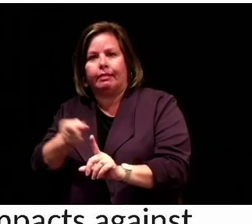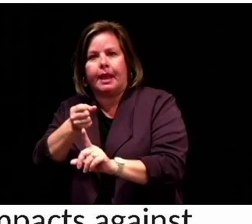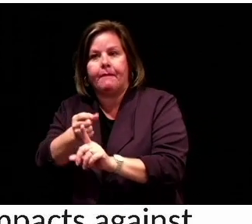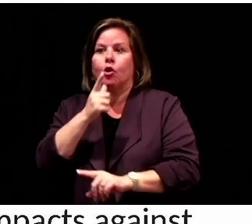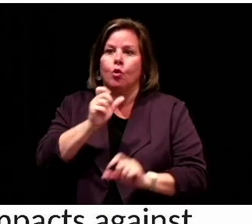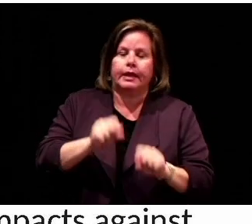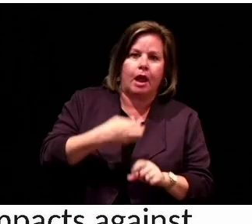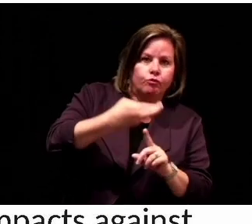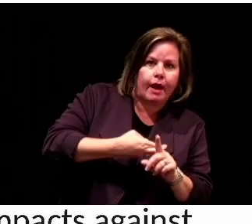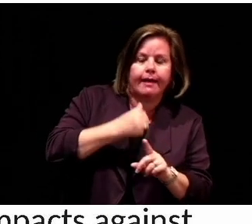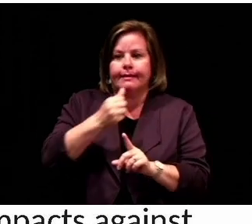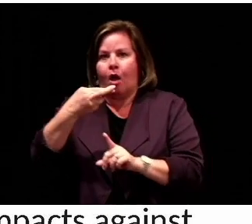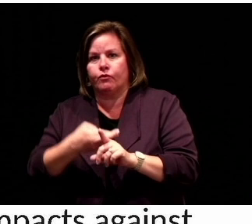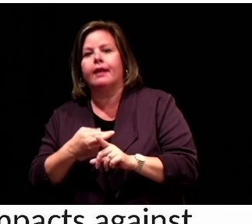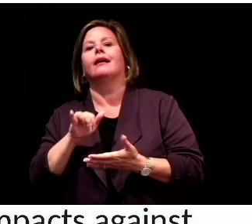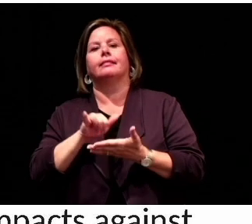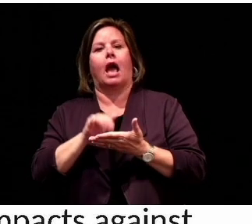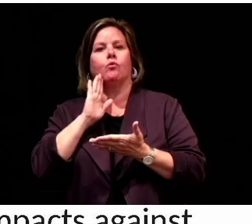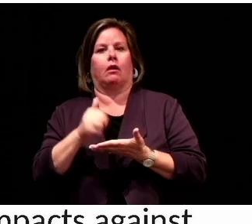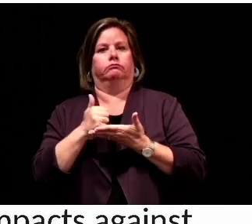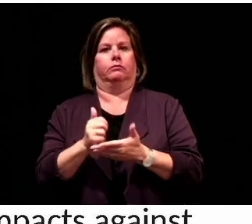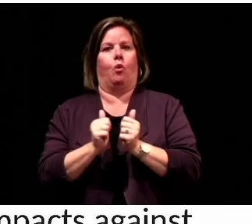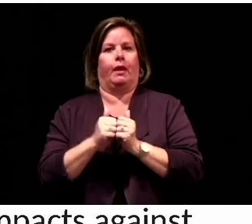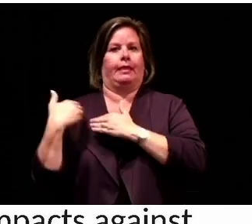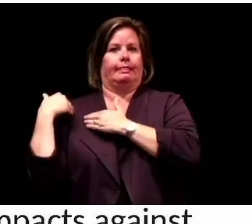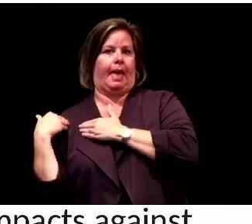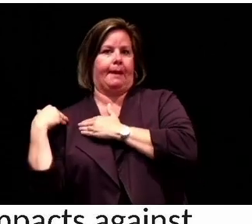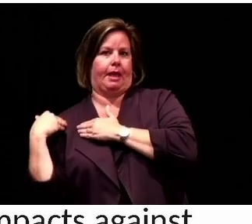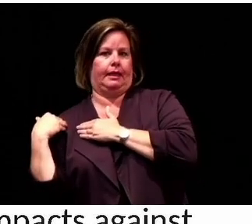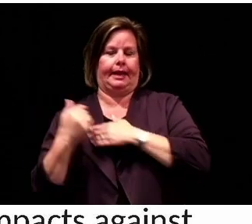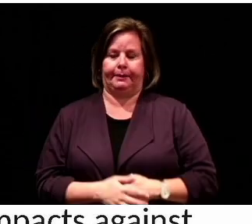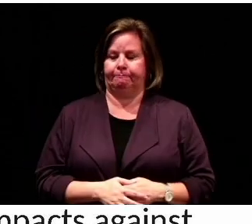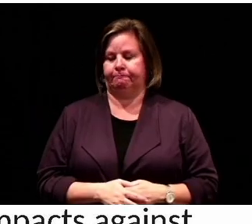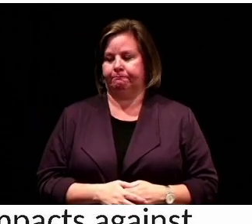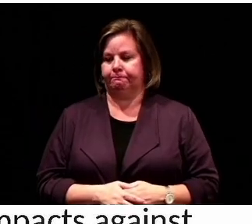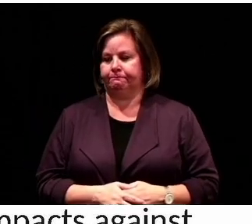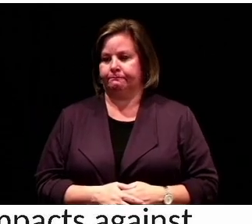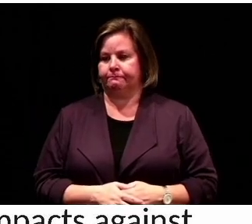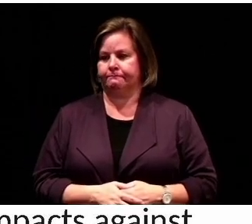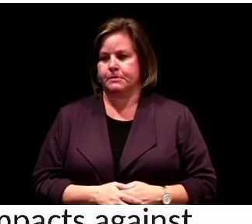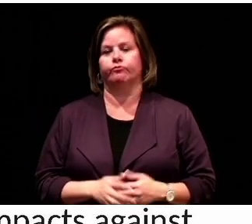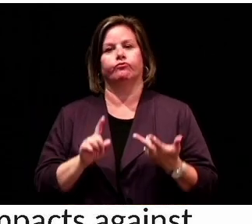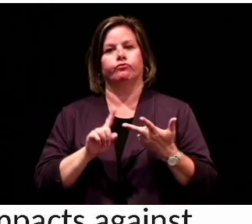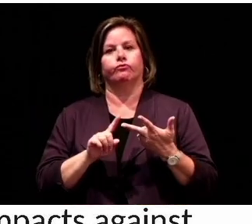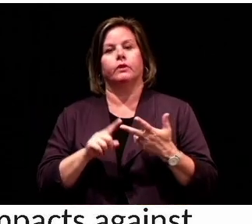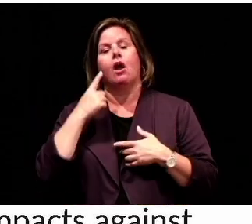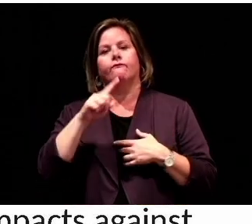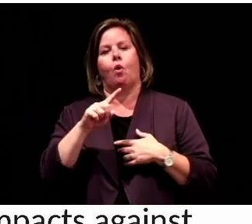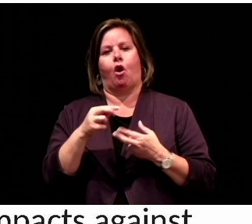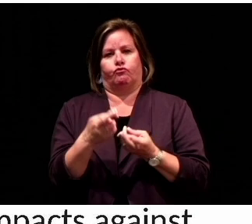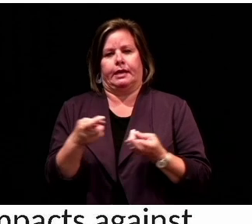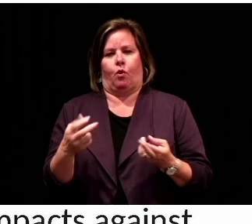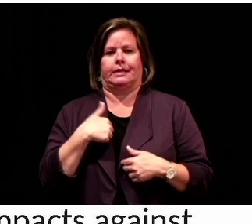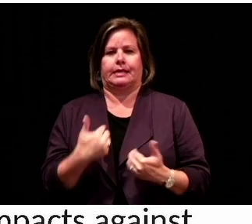only to challenge cases resulting in discriminatory facts, but perpetuation of segregation. And it can be used to challenge overly restricted